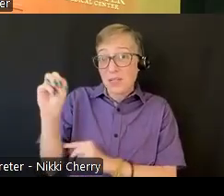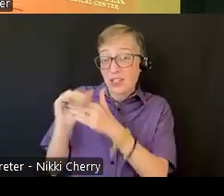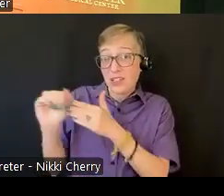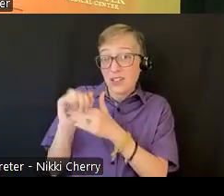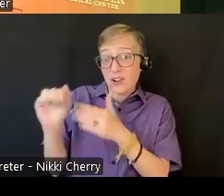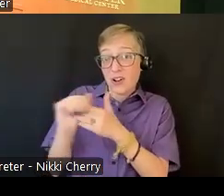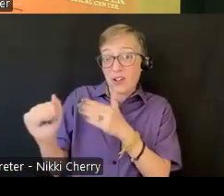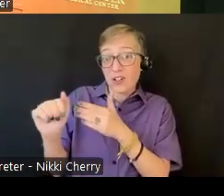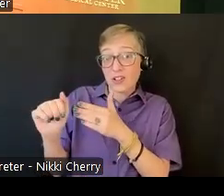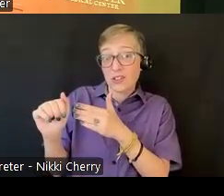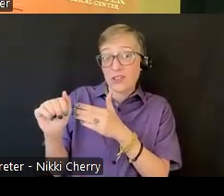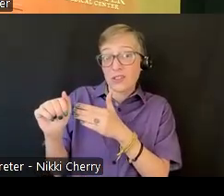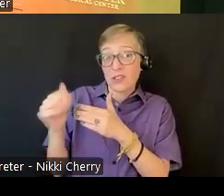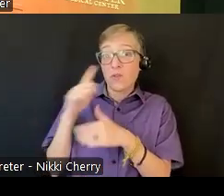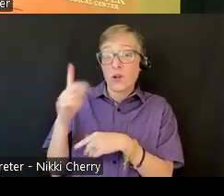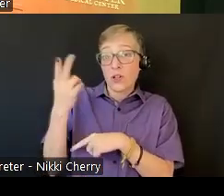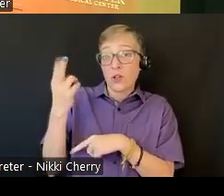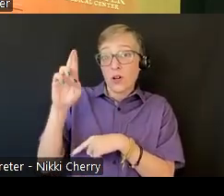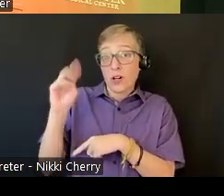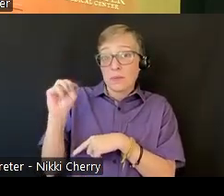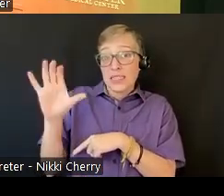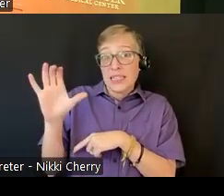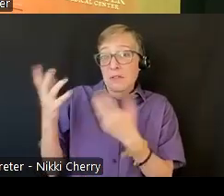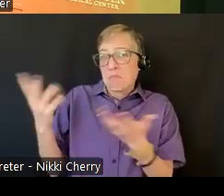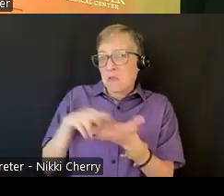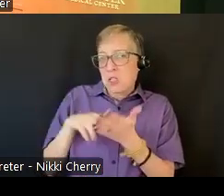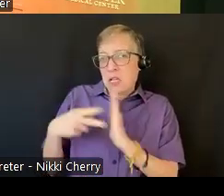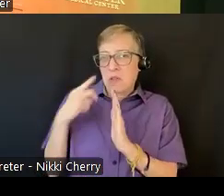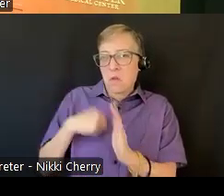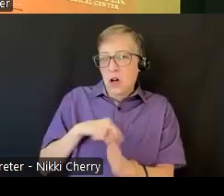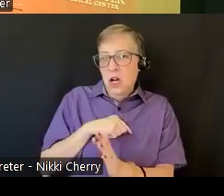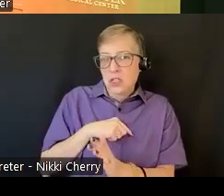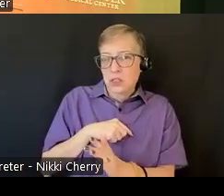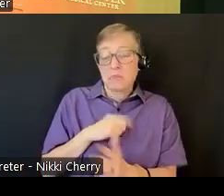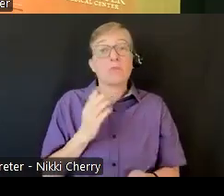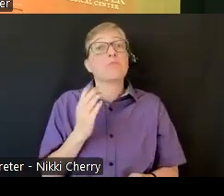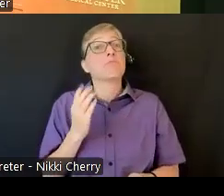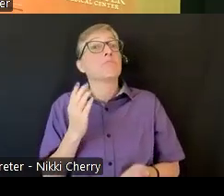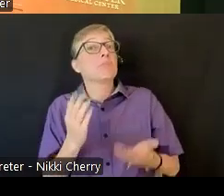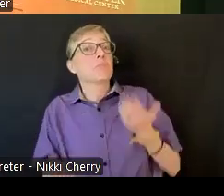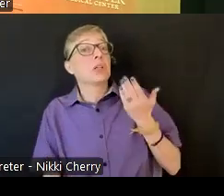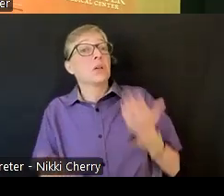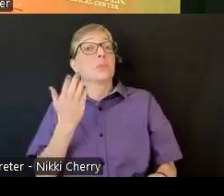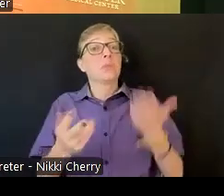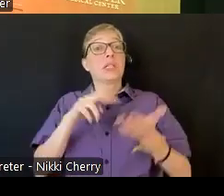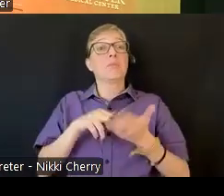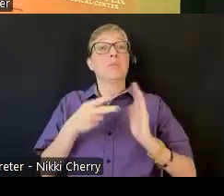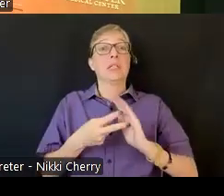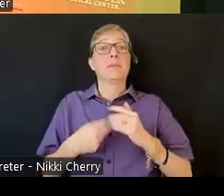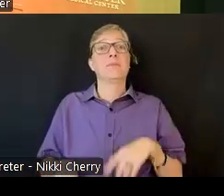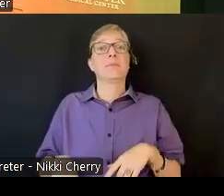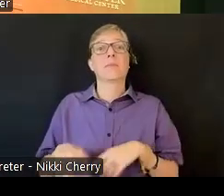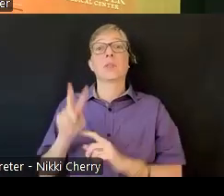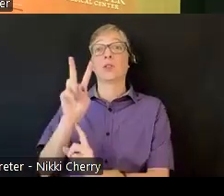Rochester School of Medicine? Well, it'll probably mean approximately 2 to 2.5